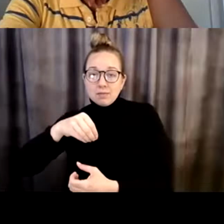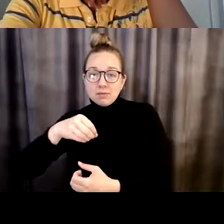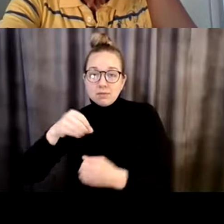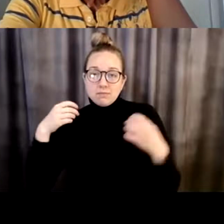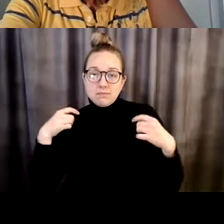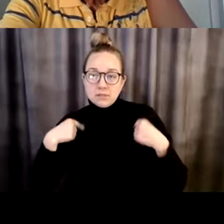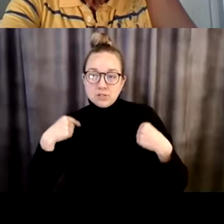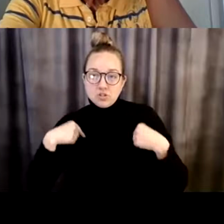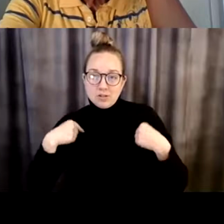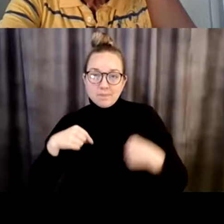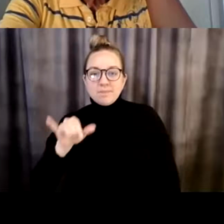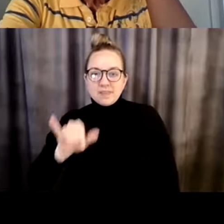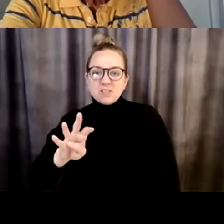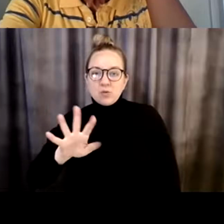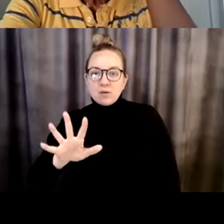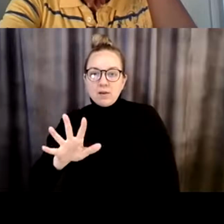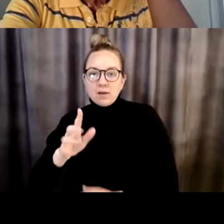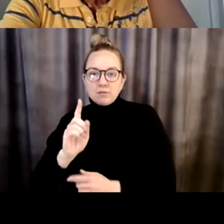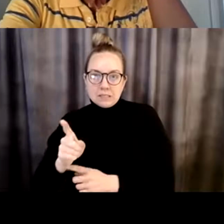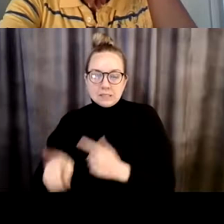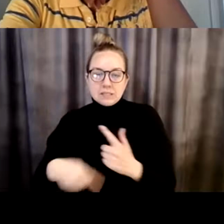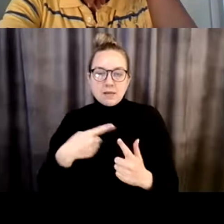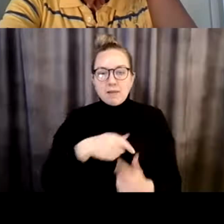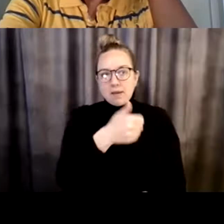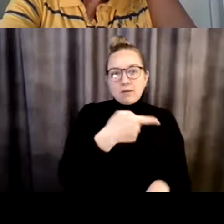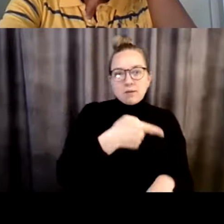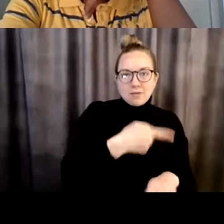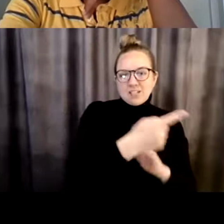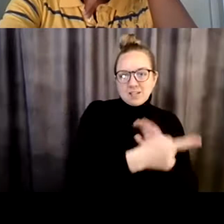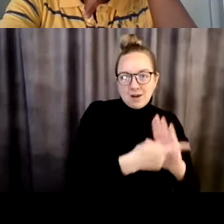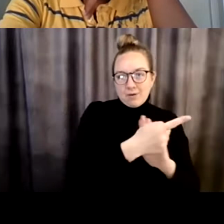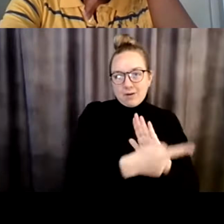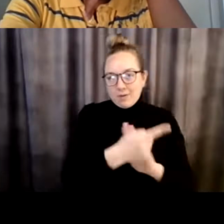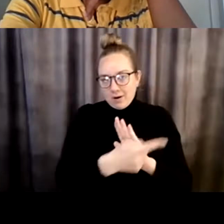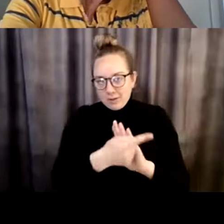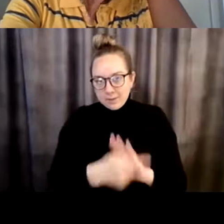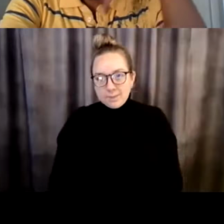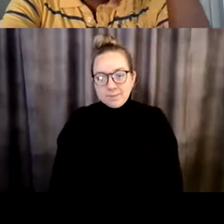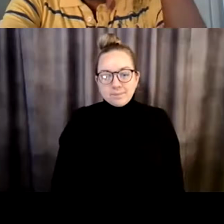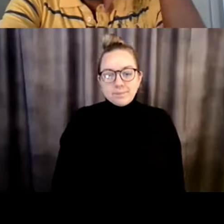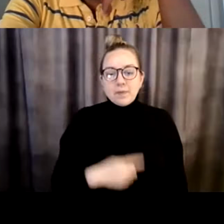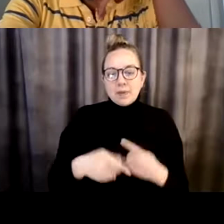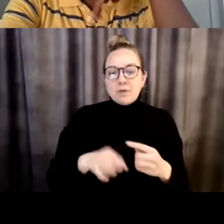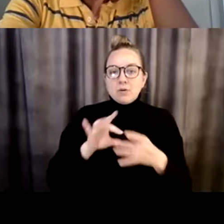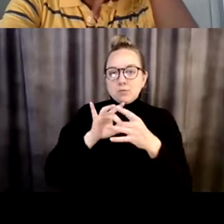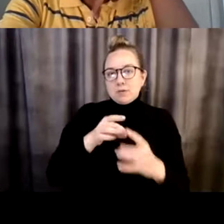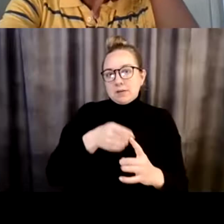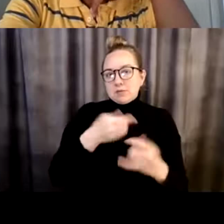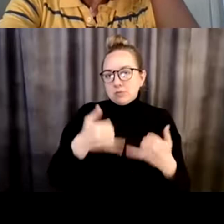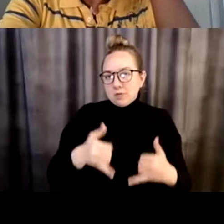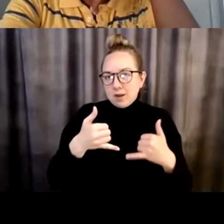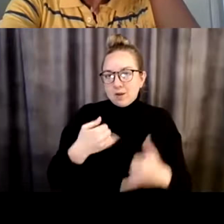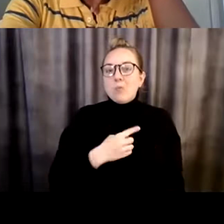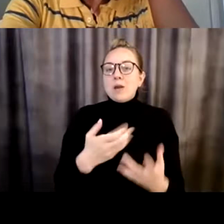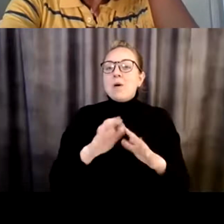want to emphasize when we are talking about play is truly giving children a choice. So during our work time, we